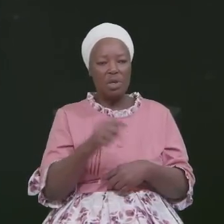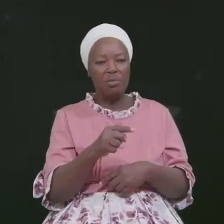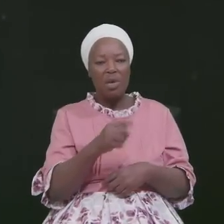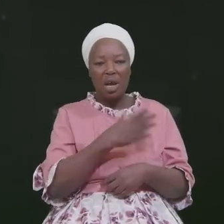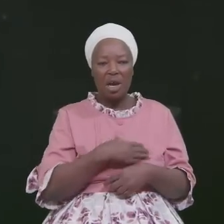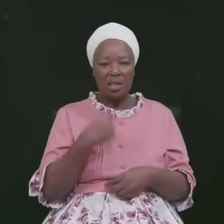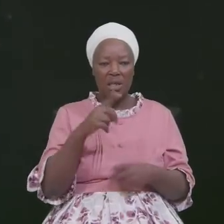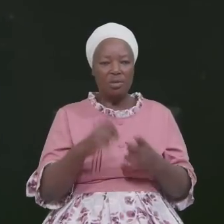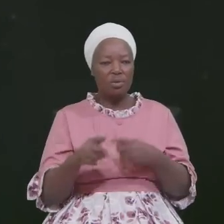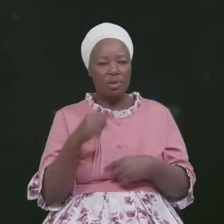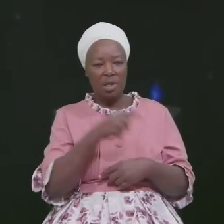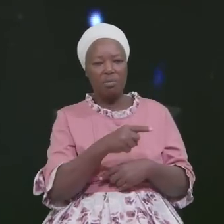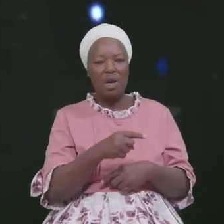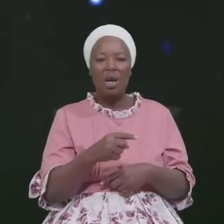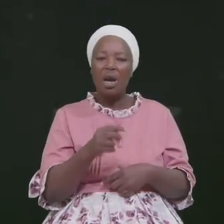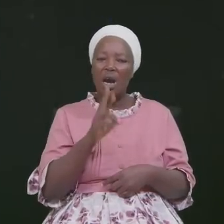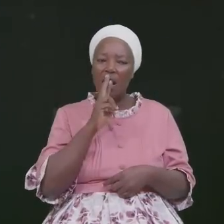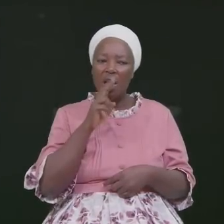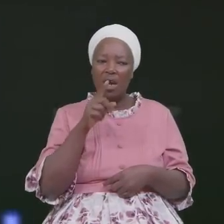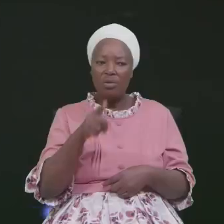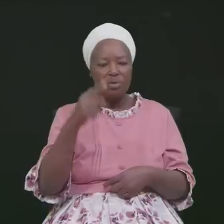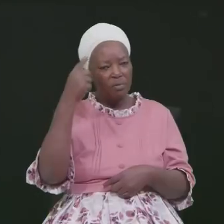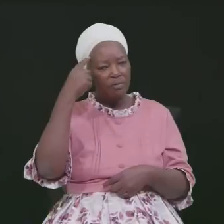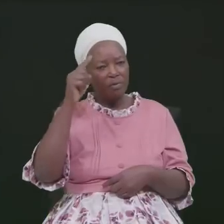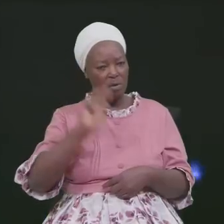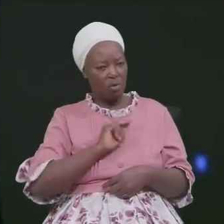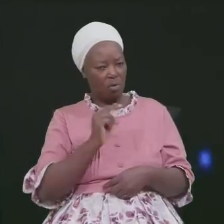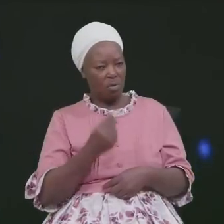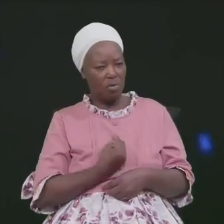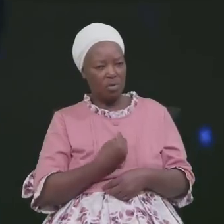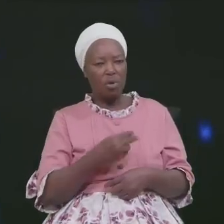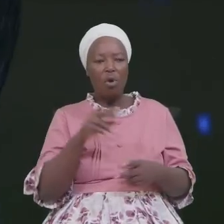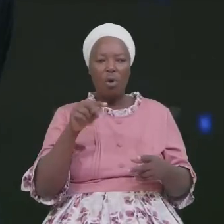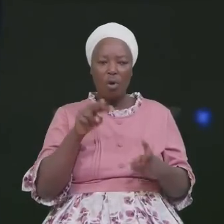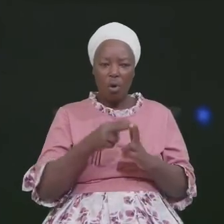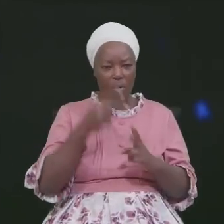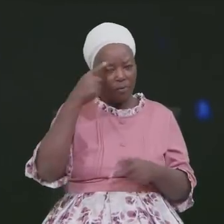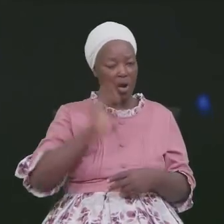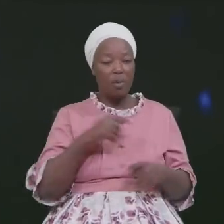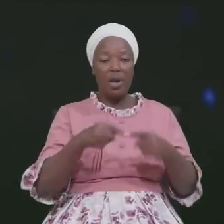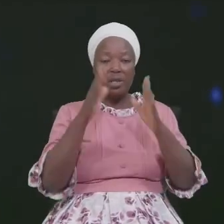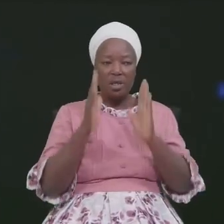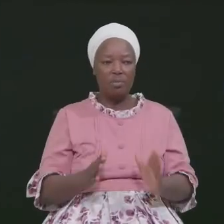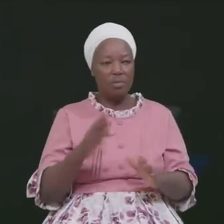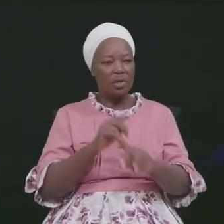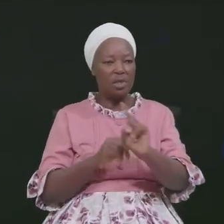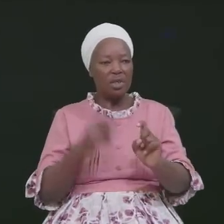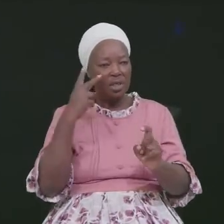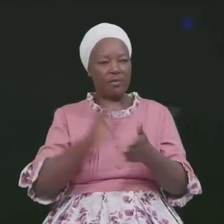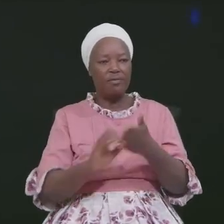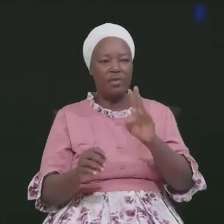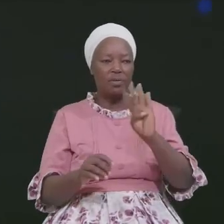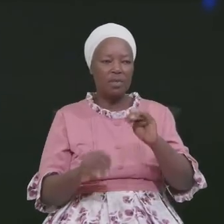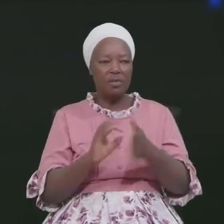art thou for us or for our adversaries? Look at verse 14. In verse